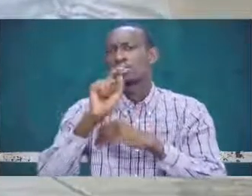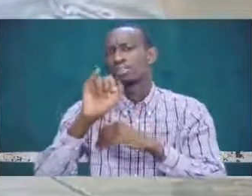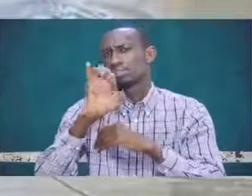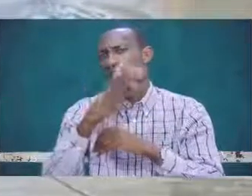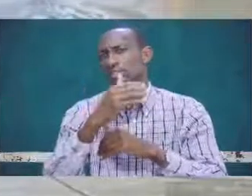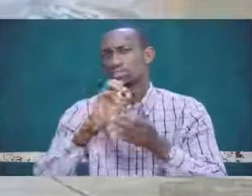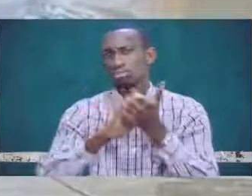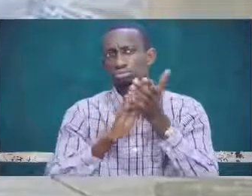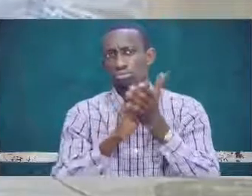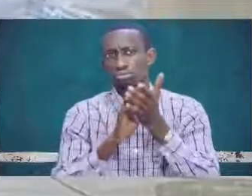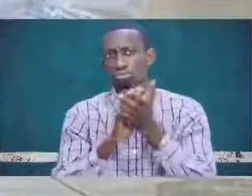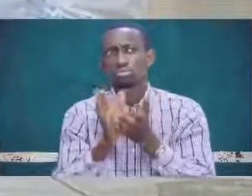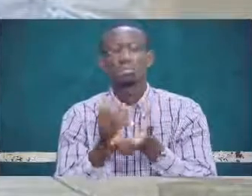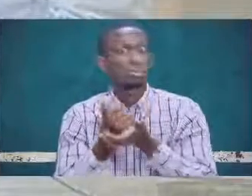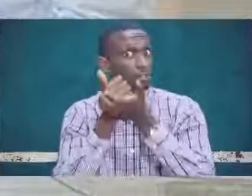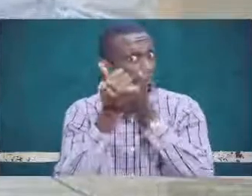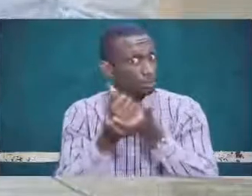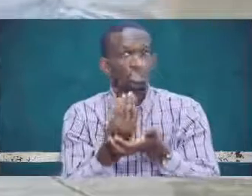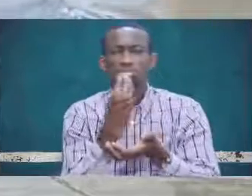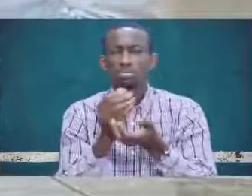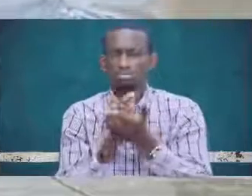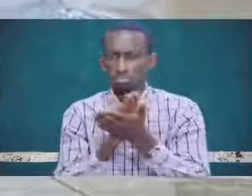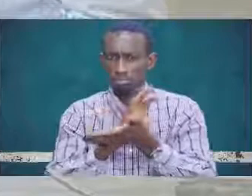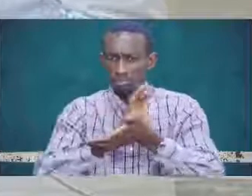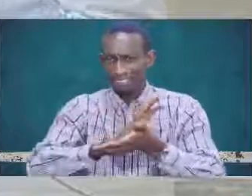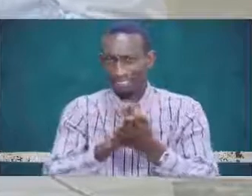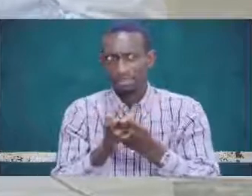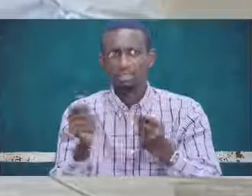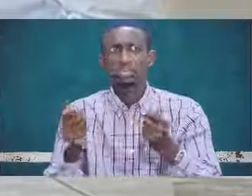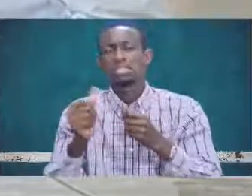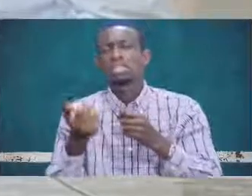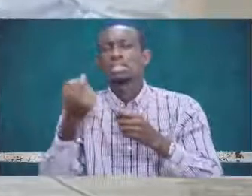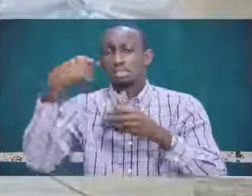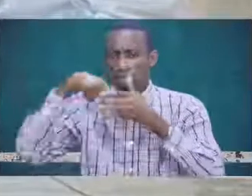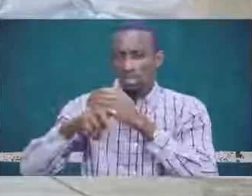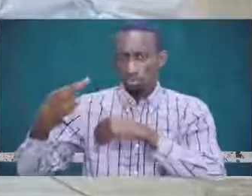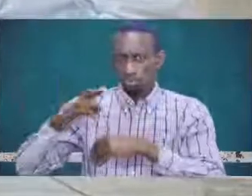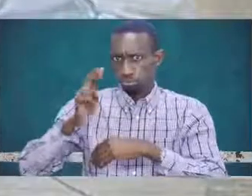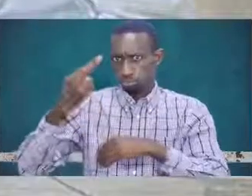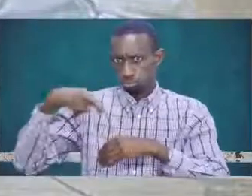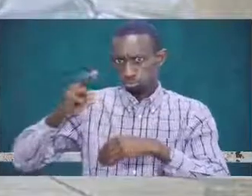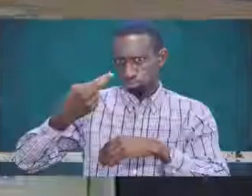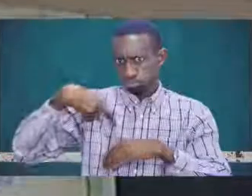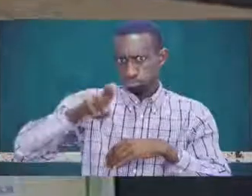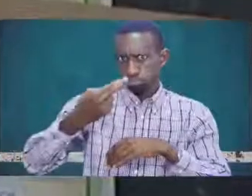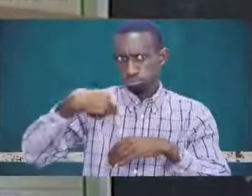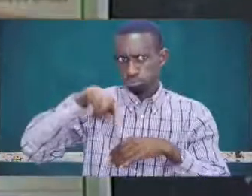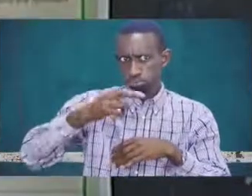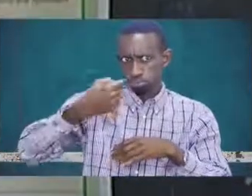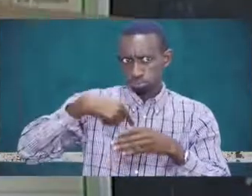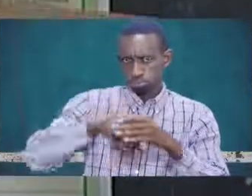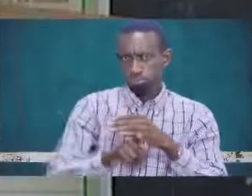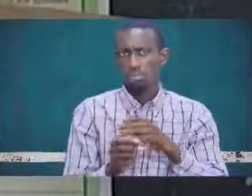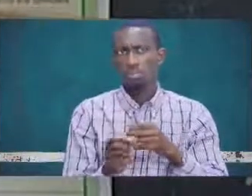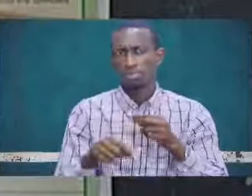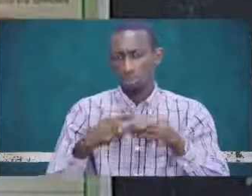role as far as digestion is concerned. And we go to the small intestines, and I talked about the small intestine. We have what they call, the